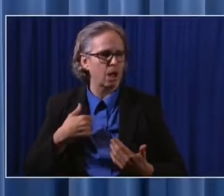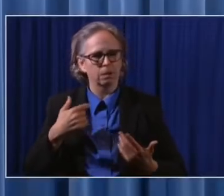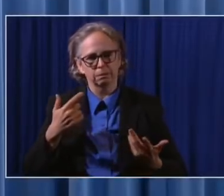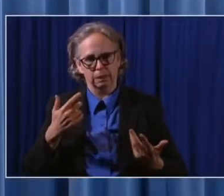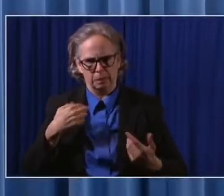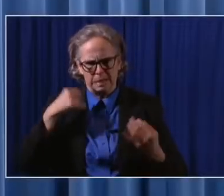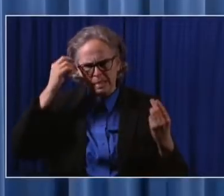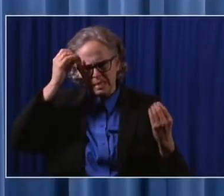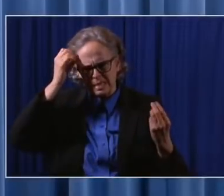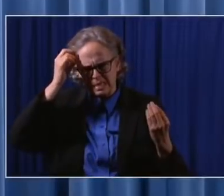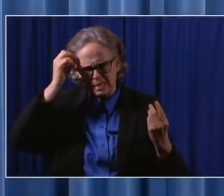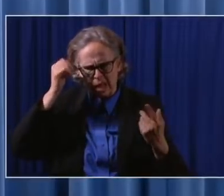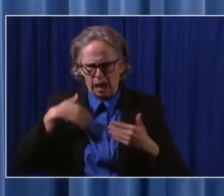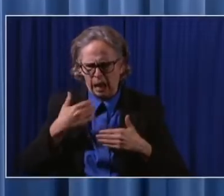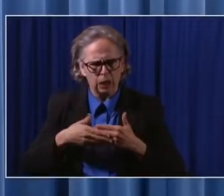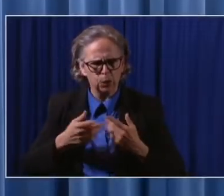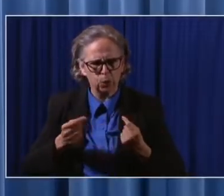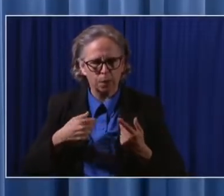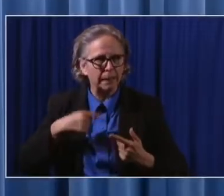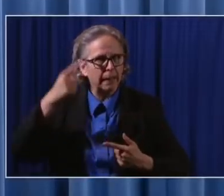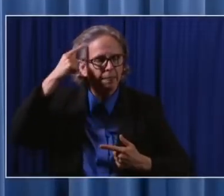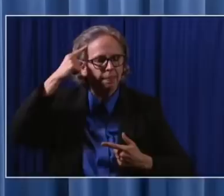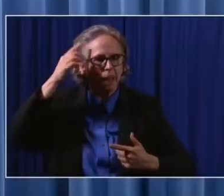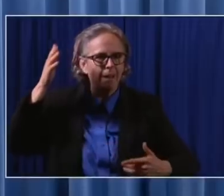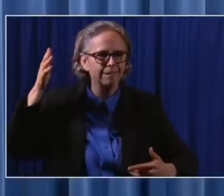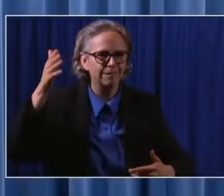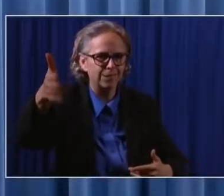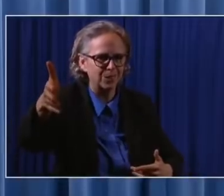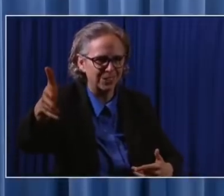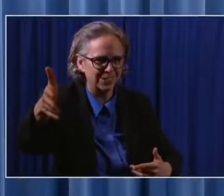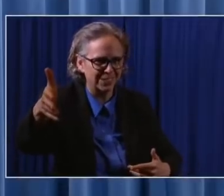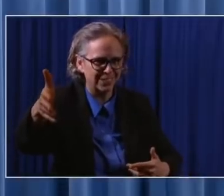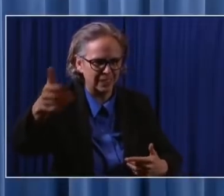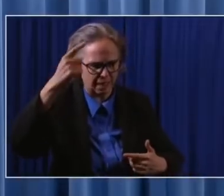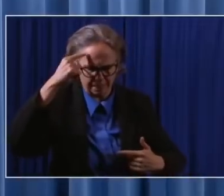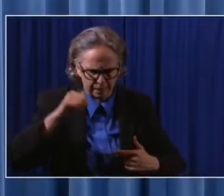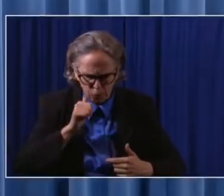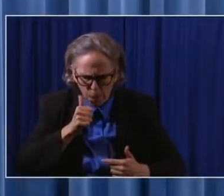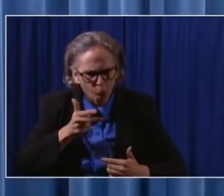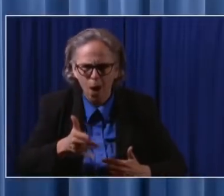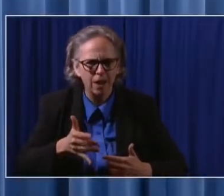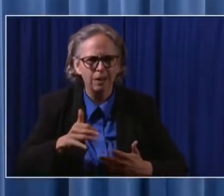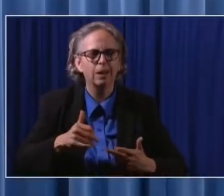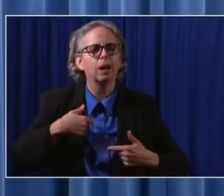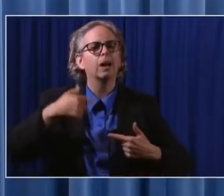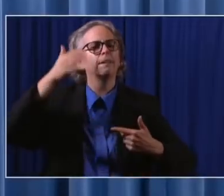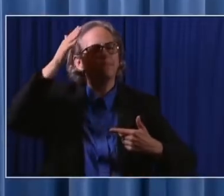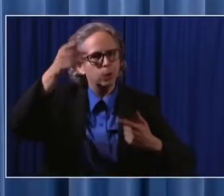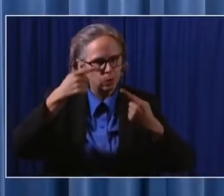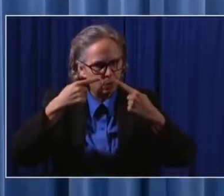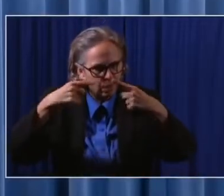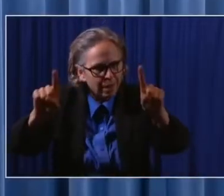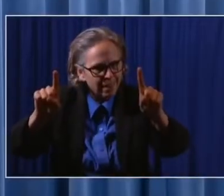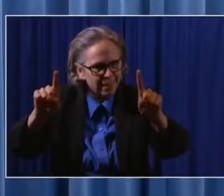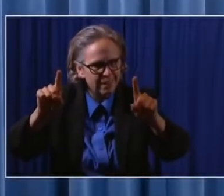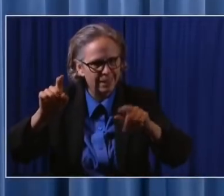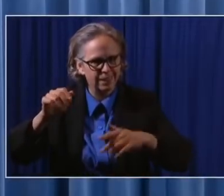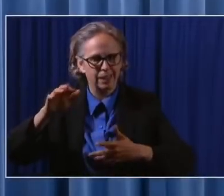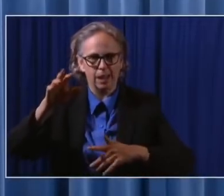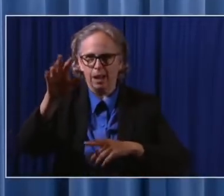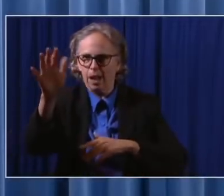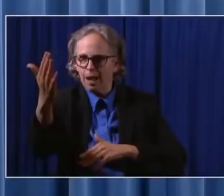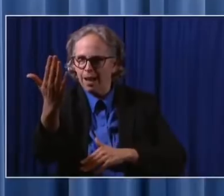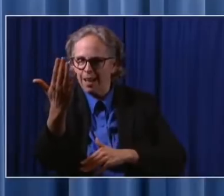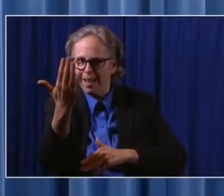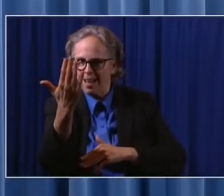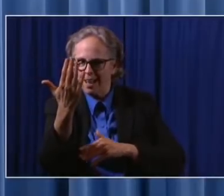We're going to get out of this. There is sunlight out there. We are going towards it. We're going to make it. And frankly, we